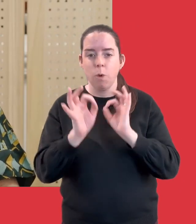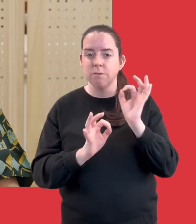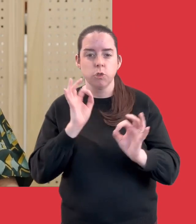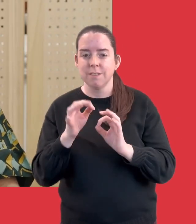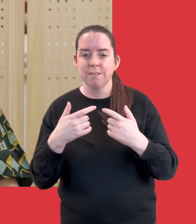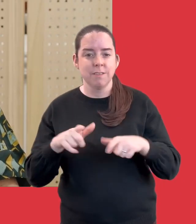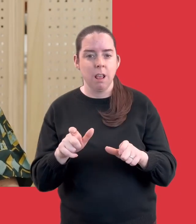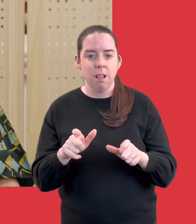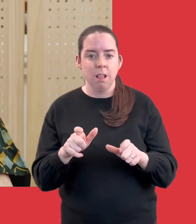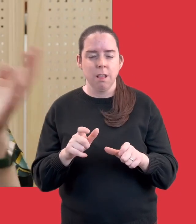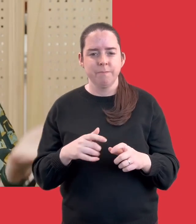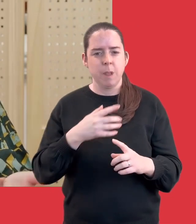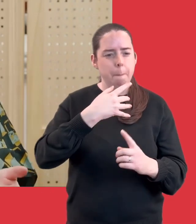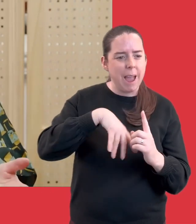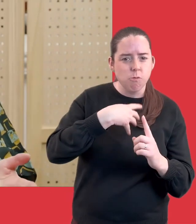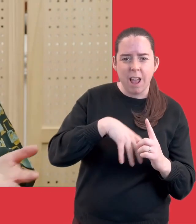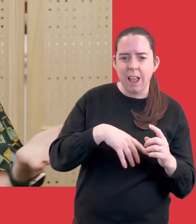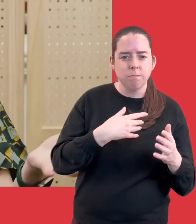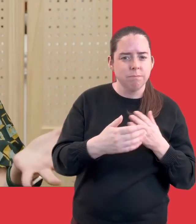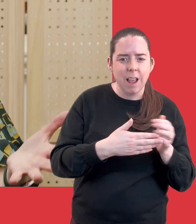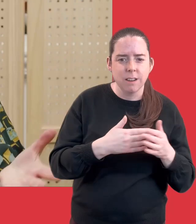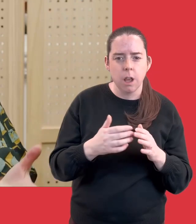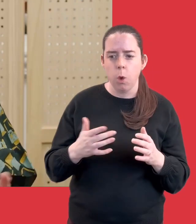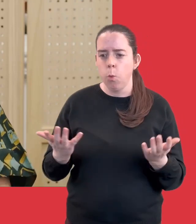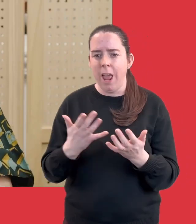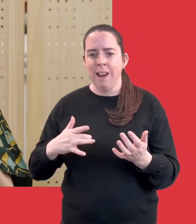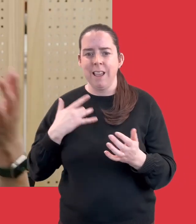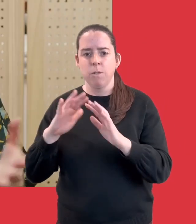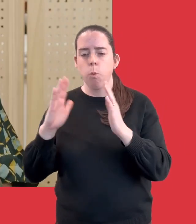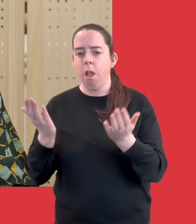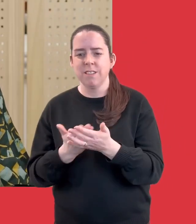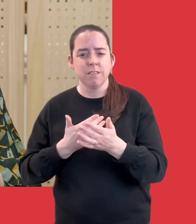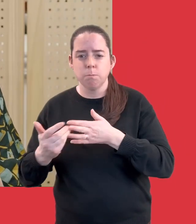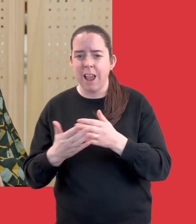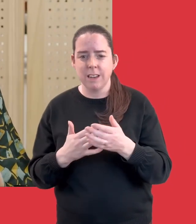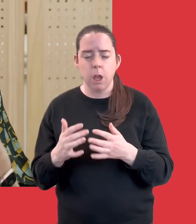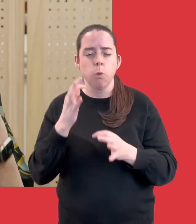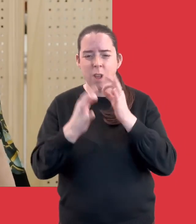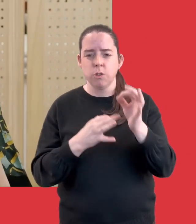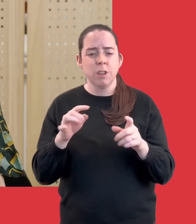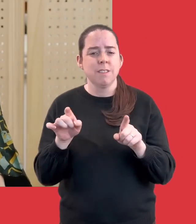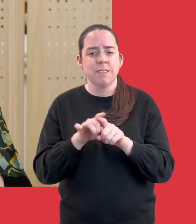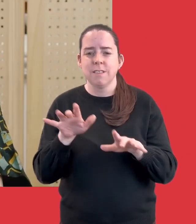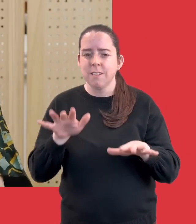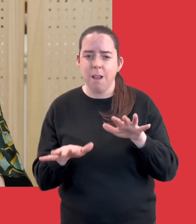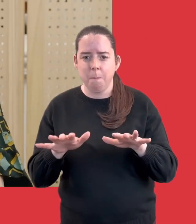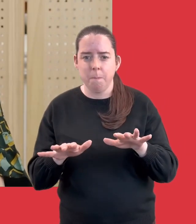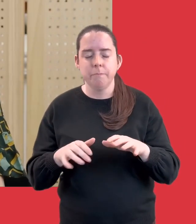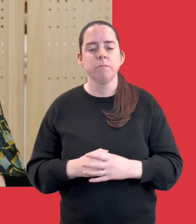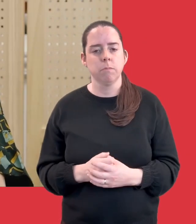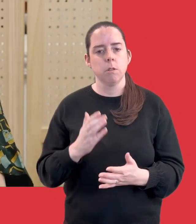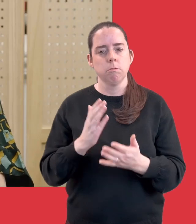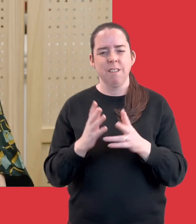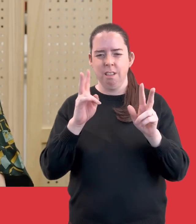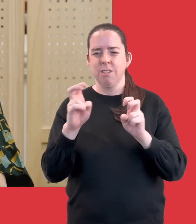and women, whatever background that they happen to be from and wherever they are in the world. So I think that's really the